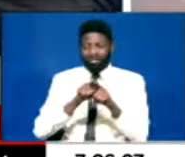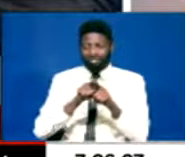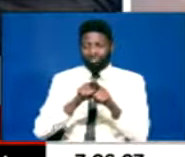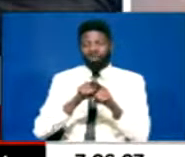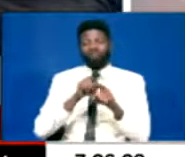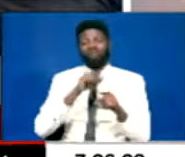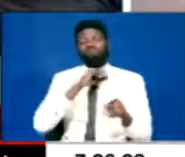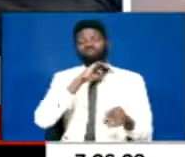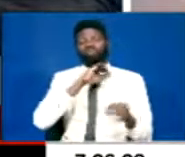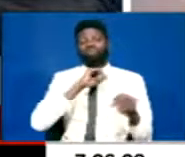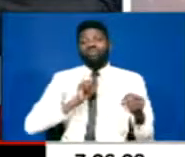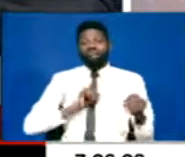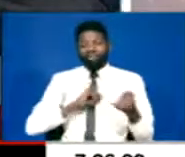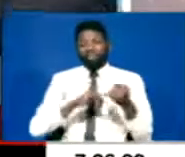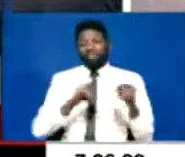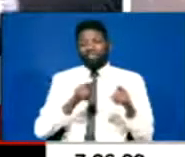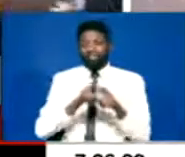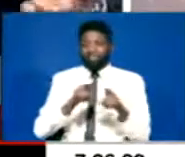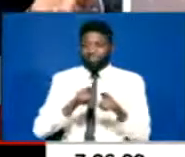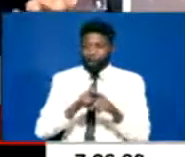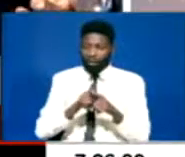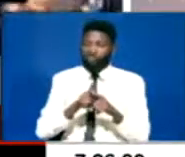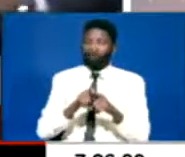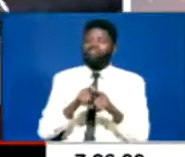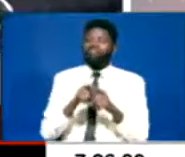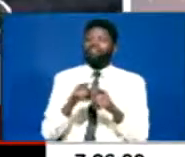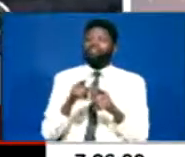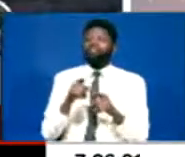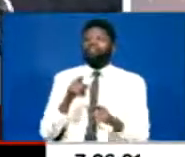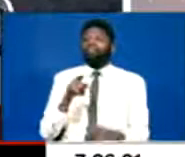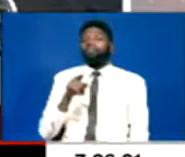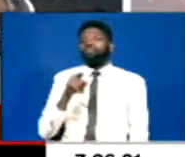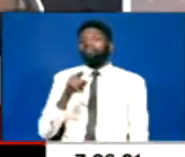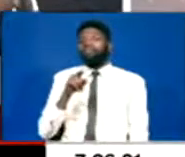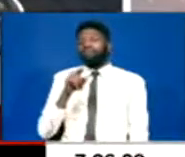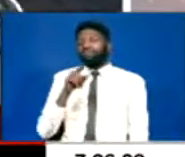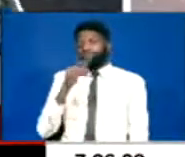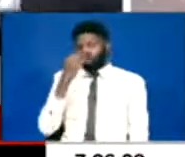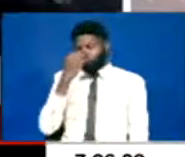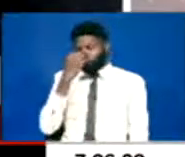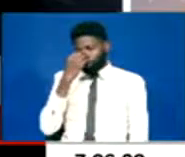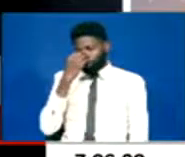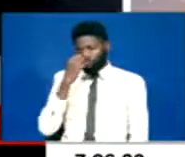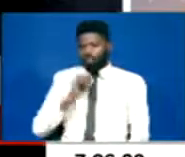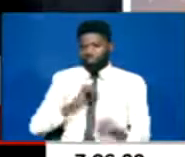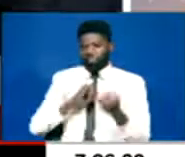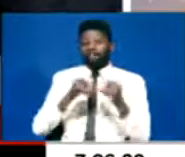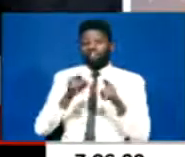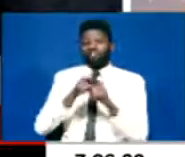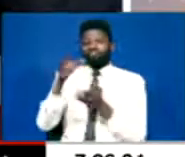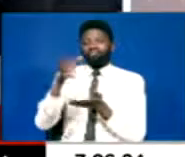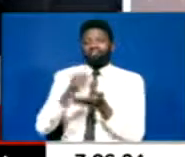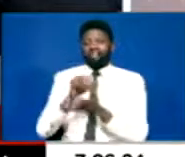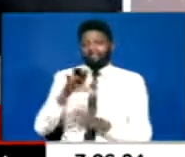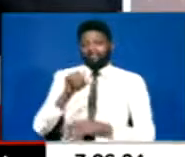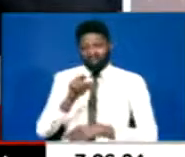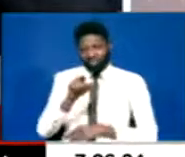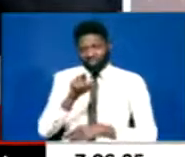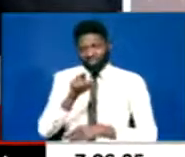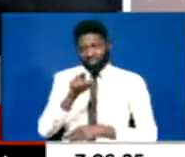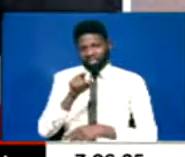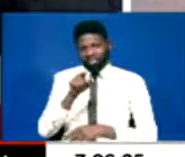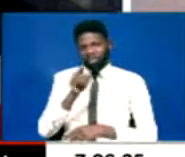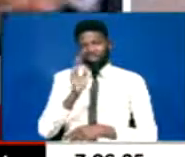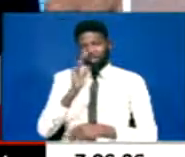his cabinet. It's quite interesting. I think that would build bridges without, you know, risking to look like I'm campaigning for